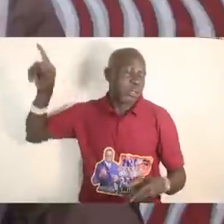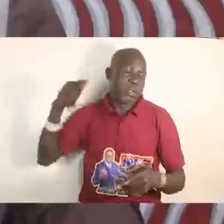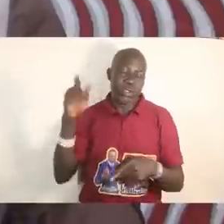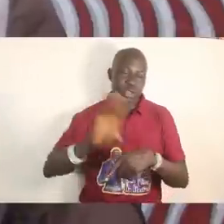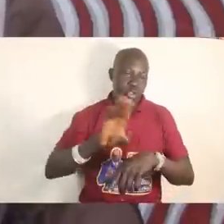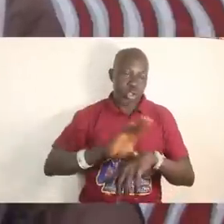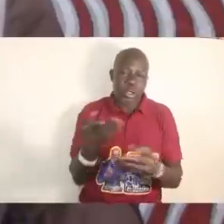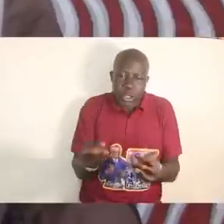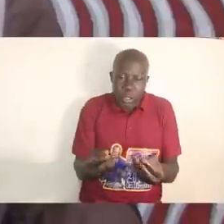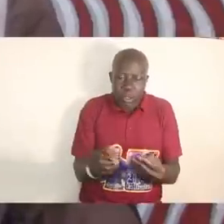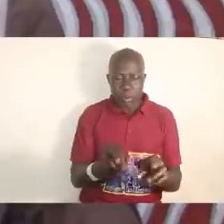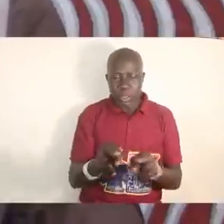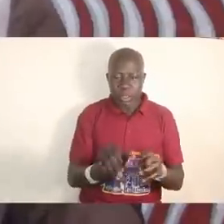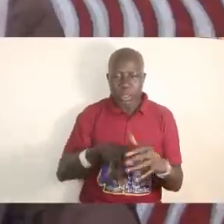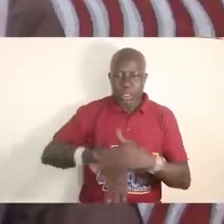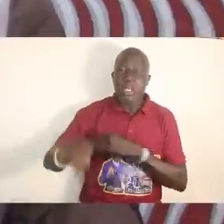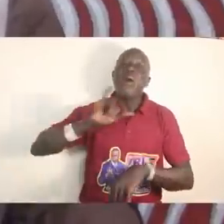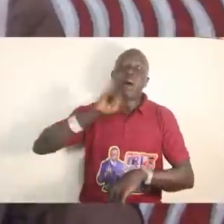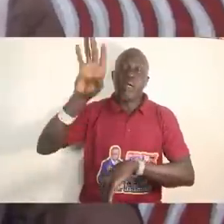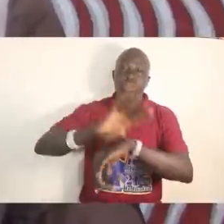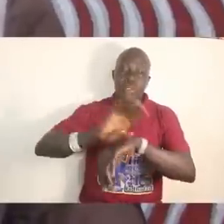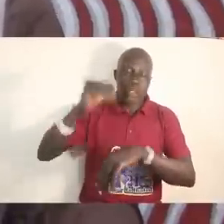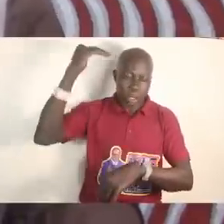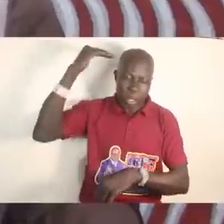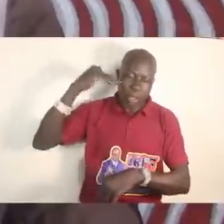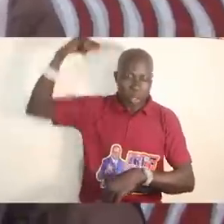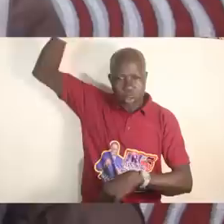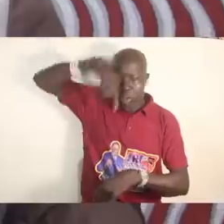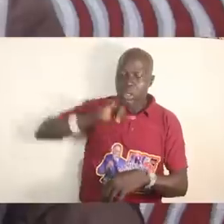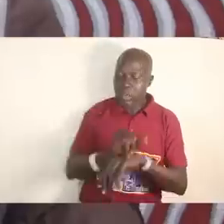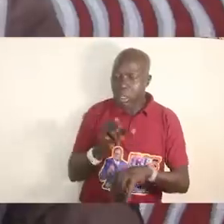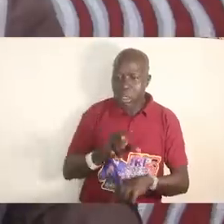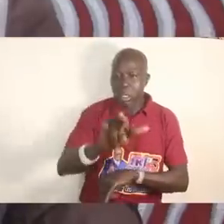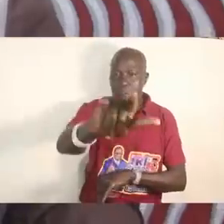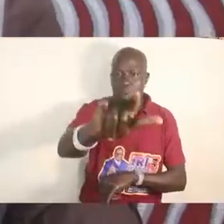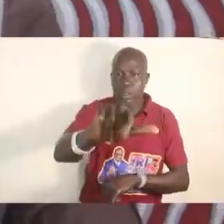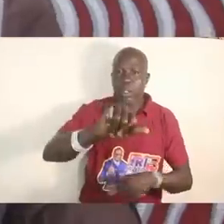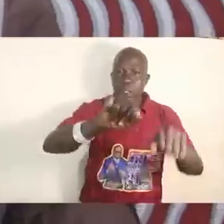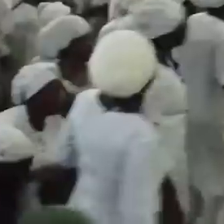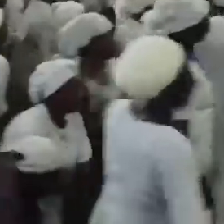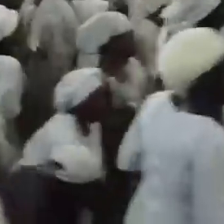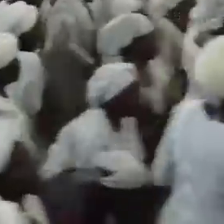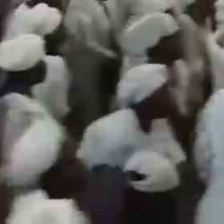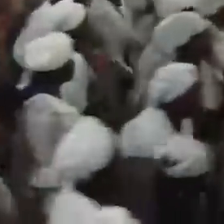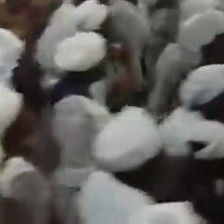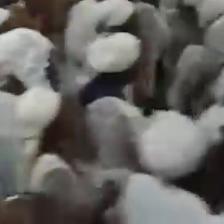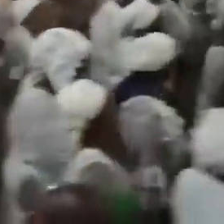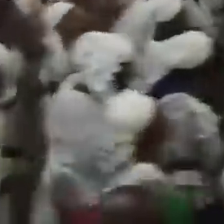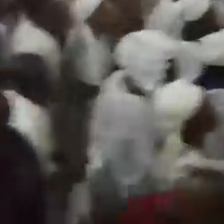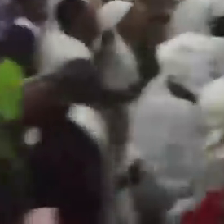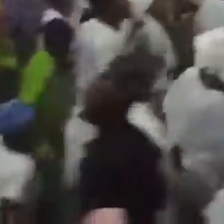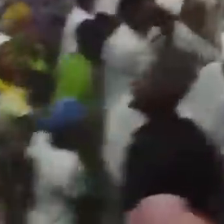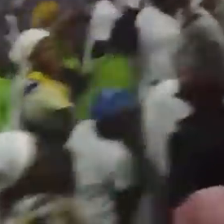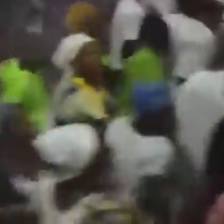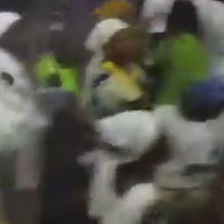Church Land of Reality. Tolu jo wa ni Baremo Idobi Airport area. Ne ilu Ibadan. He's taking me to higher